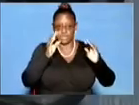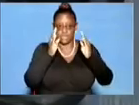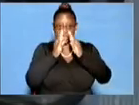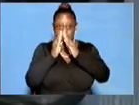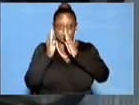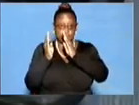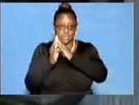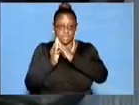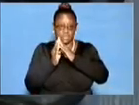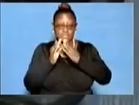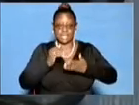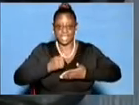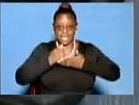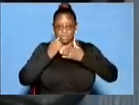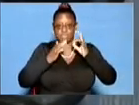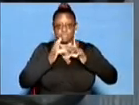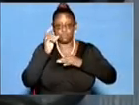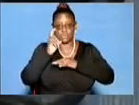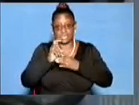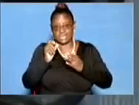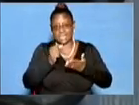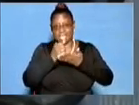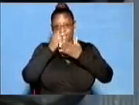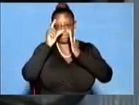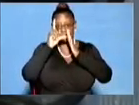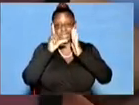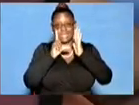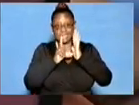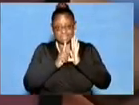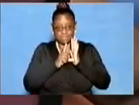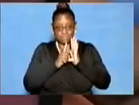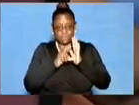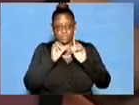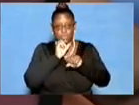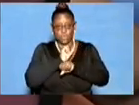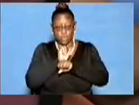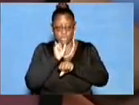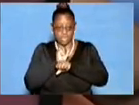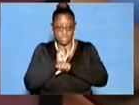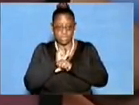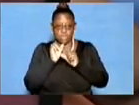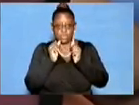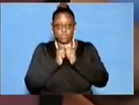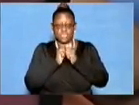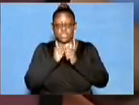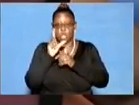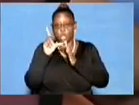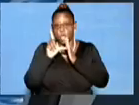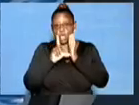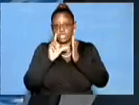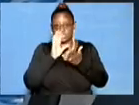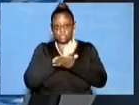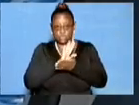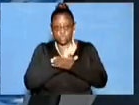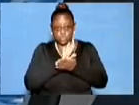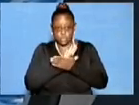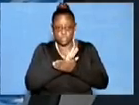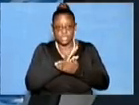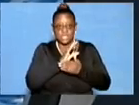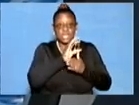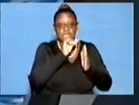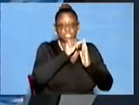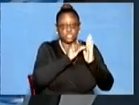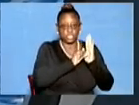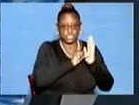Community Legal Aid Program, an organization formed through the collaborative efforts of the Eugene DePooch Law School, the Office of the Attorney